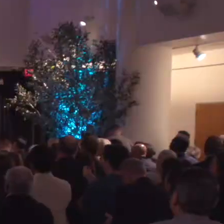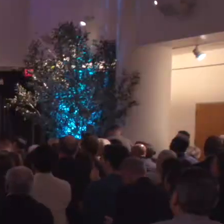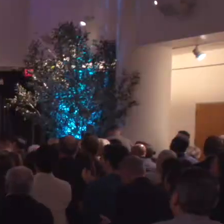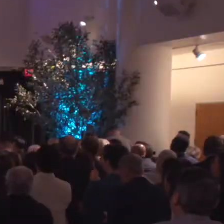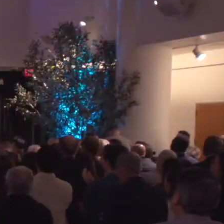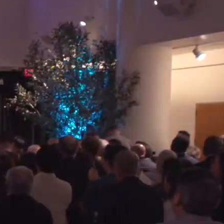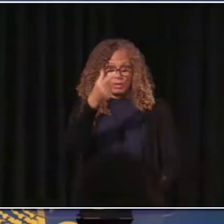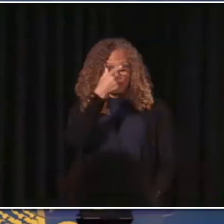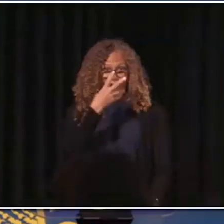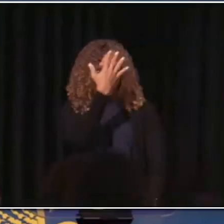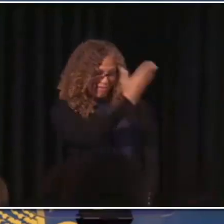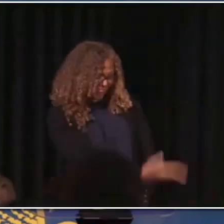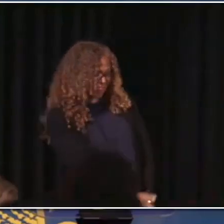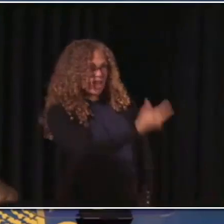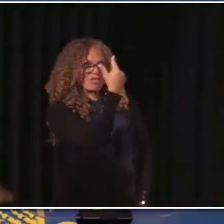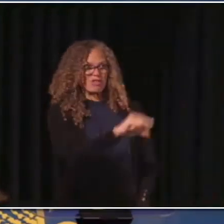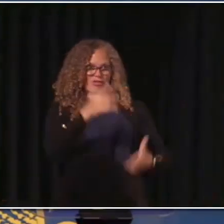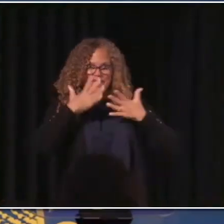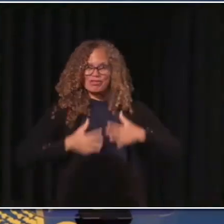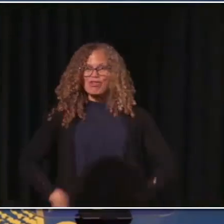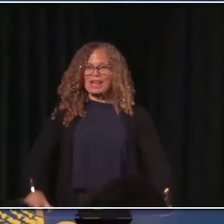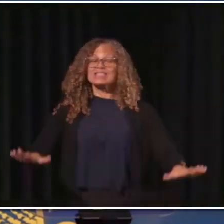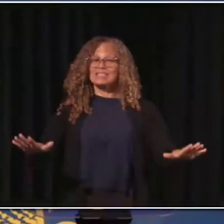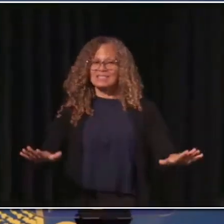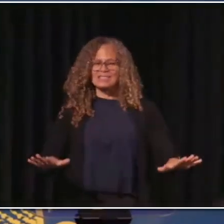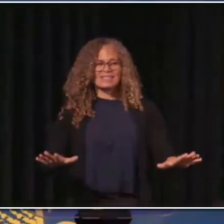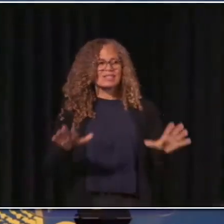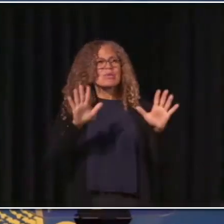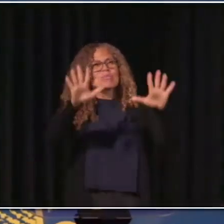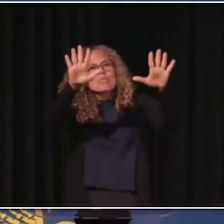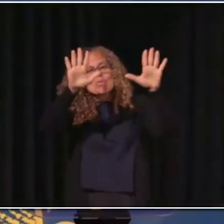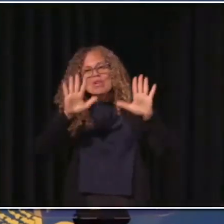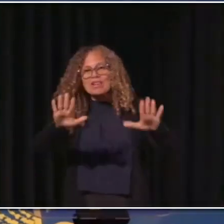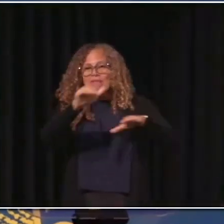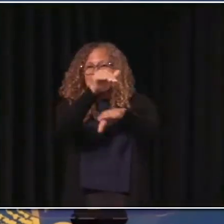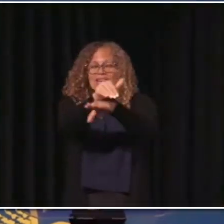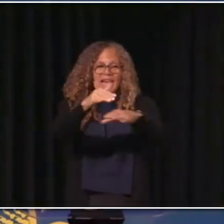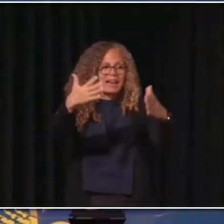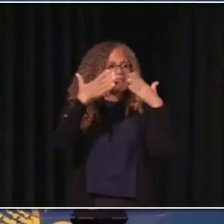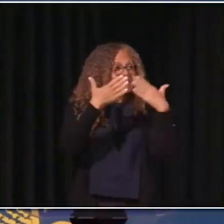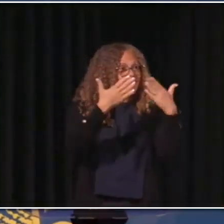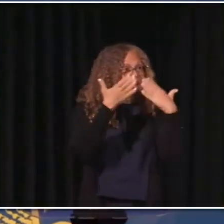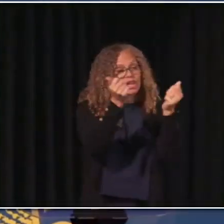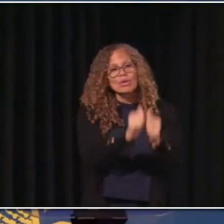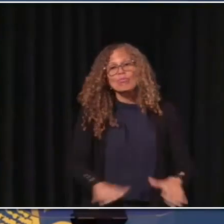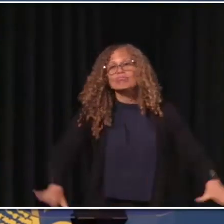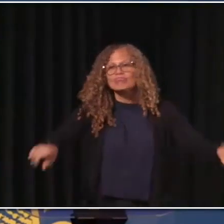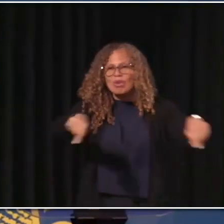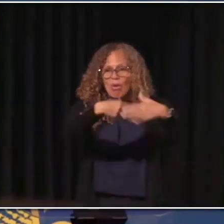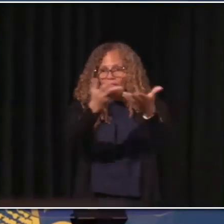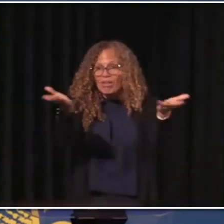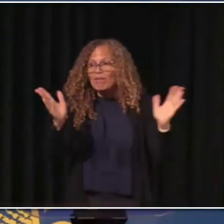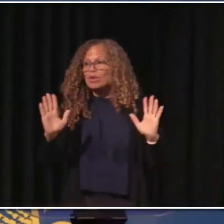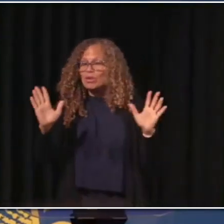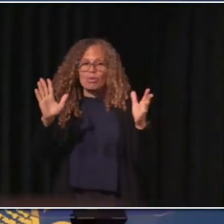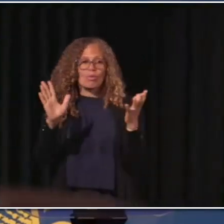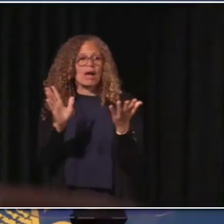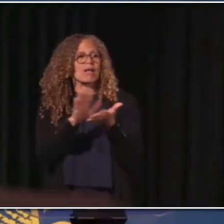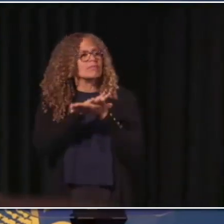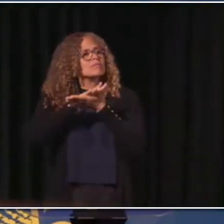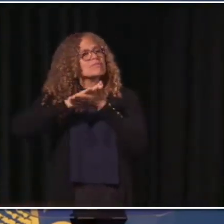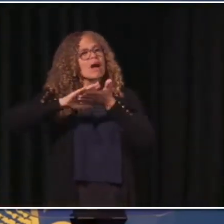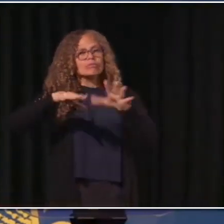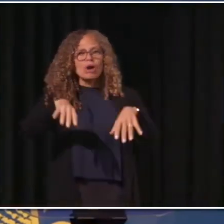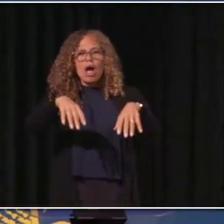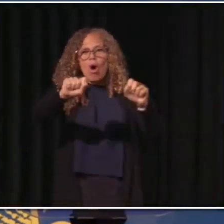Thank you so much. What an incredible night. A heartfelt thank you to each and every one of you. Also the gracious